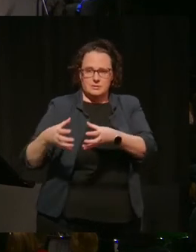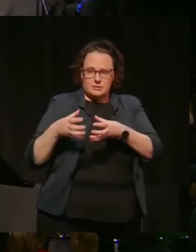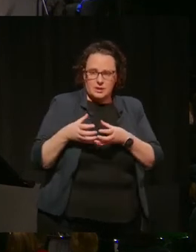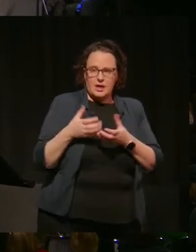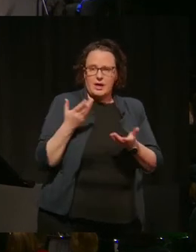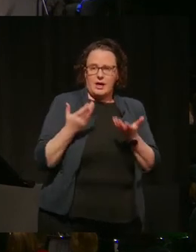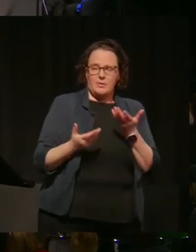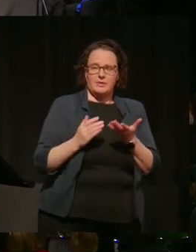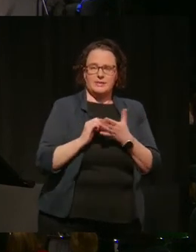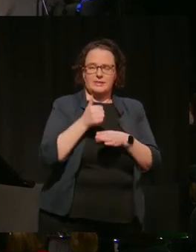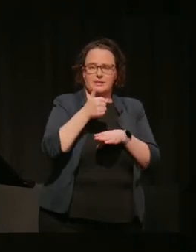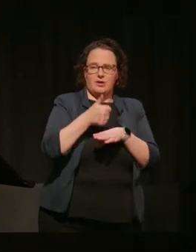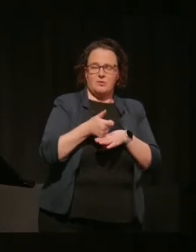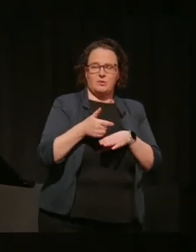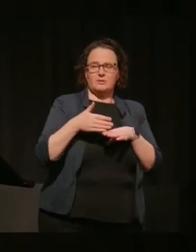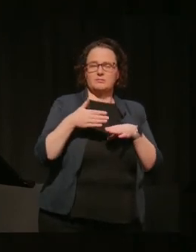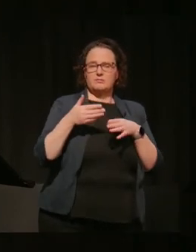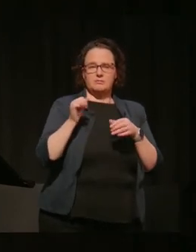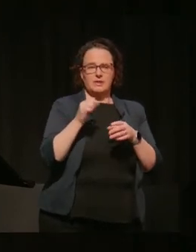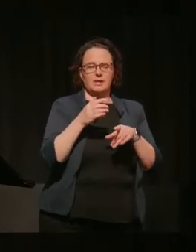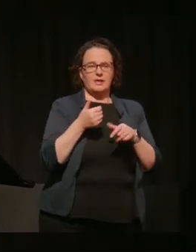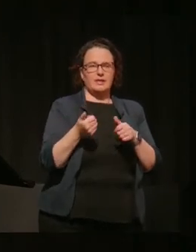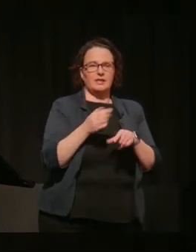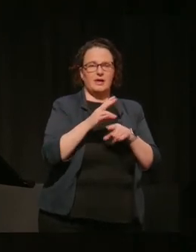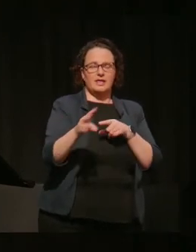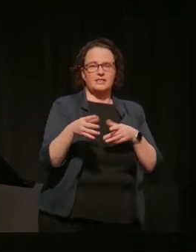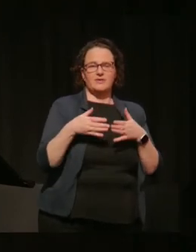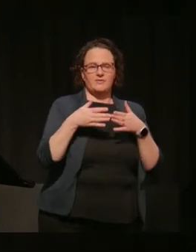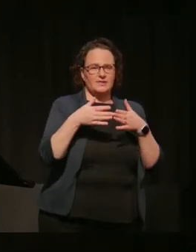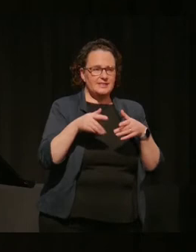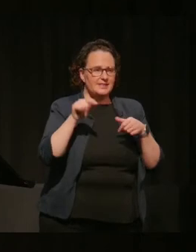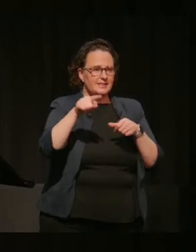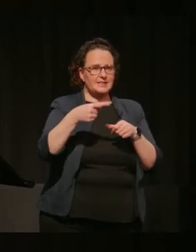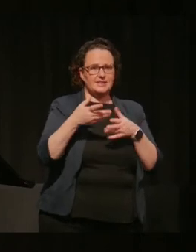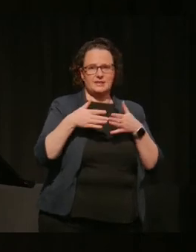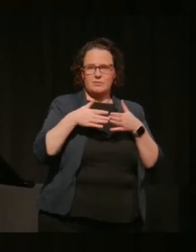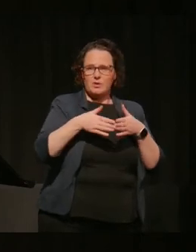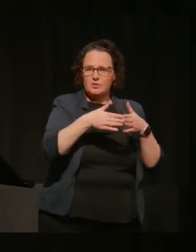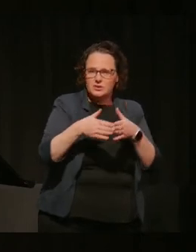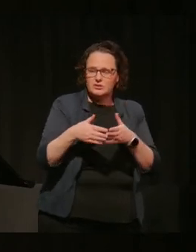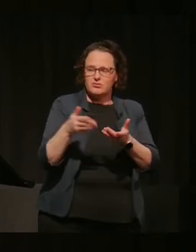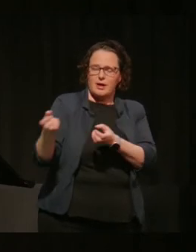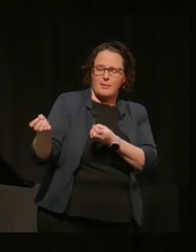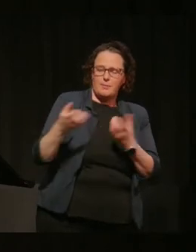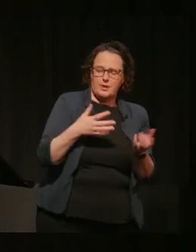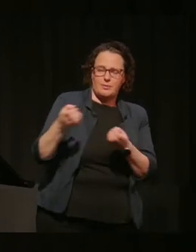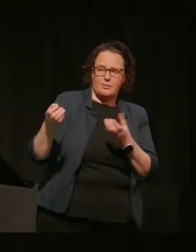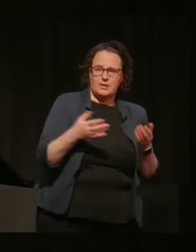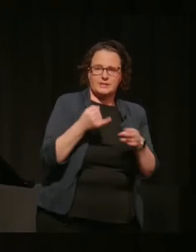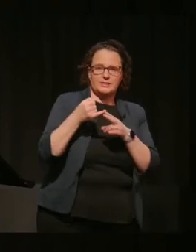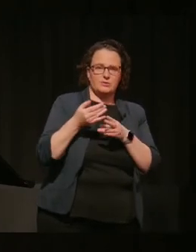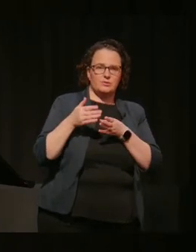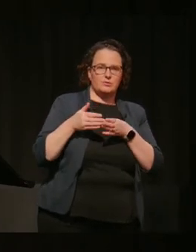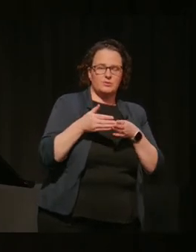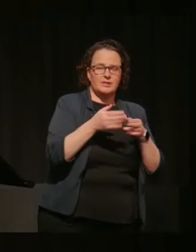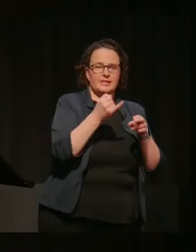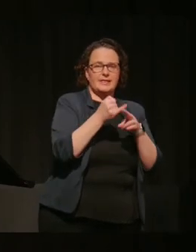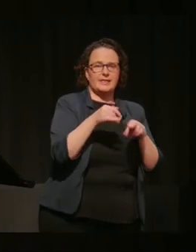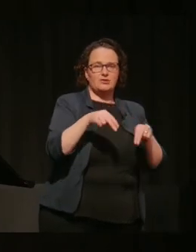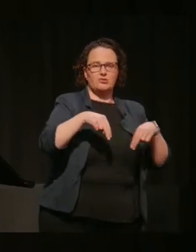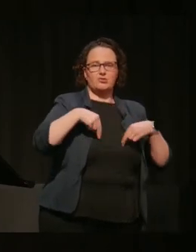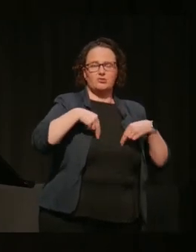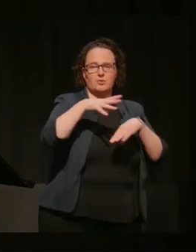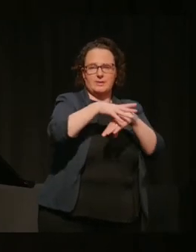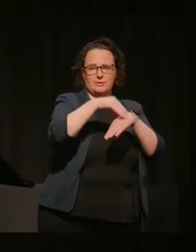by forming a flotilla of every kind of seaworthy vessel to ferry them to safety in neutral Sweden. In